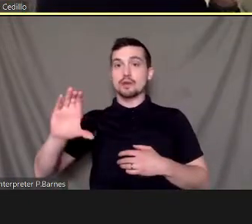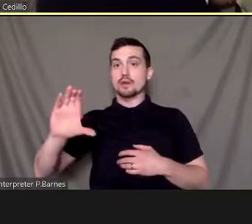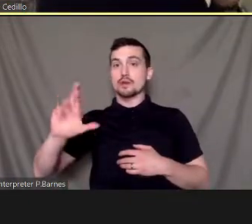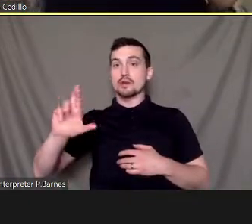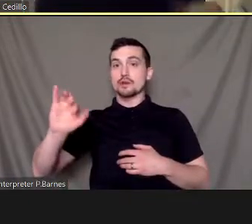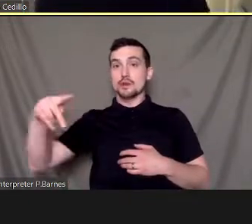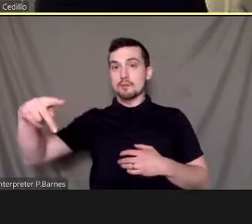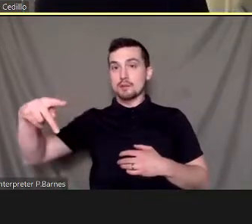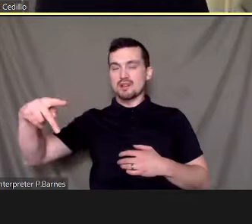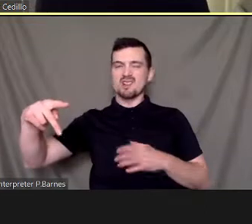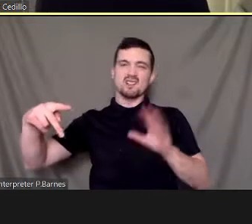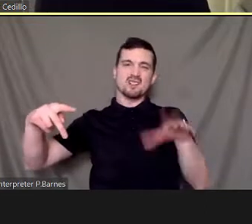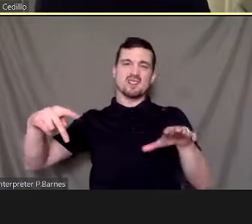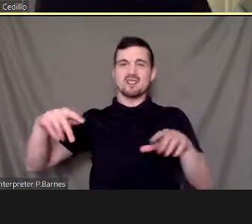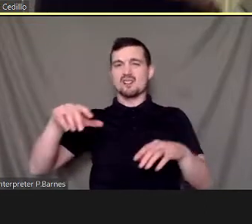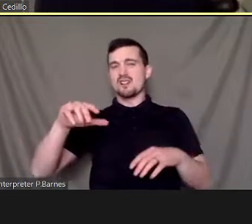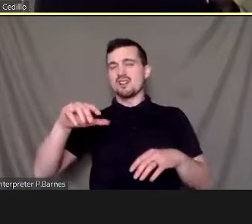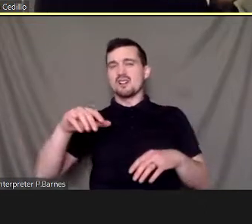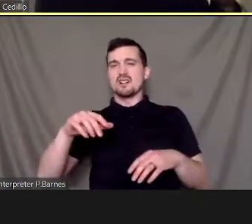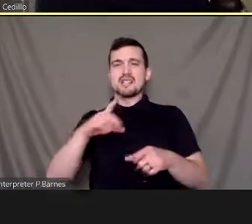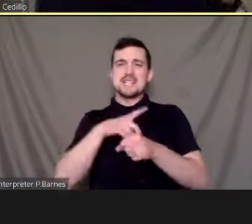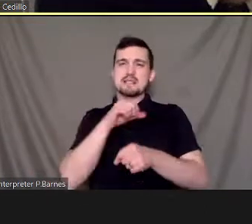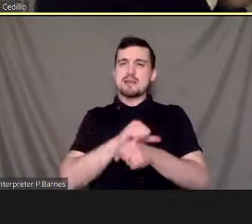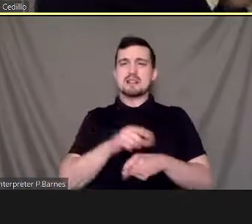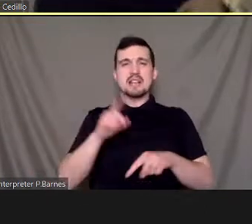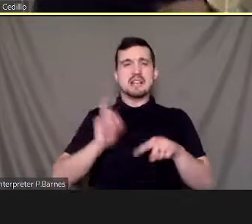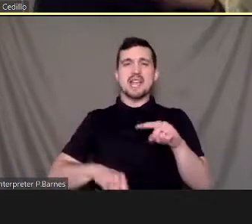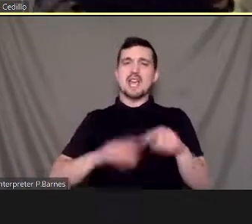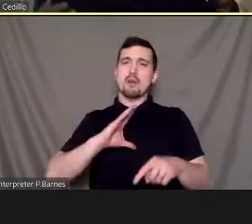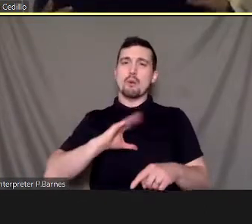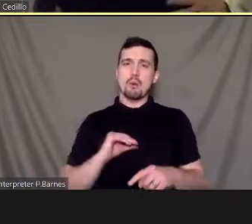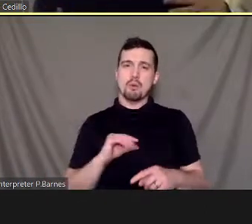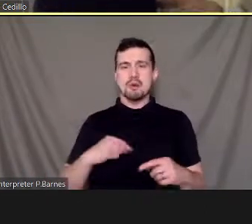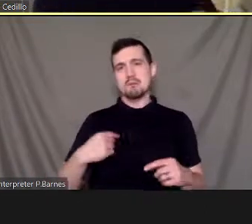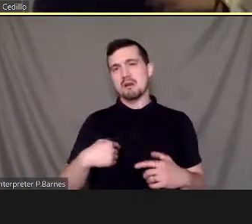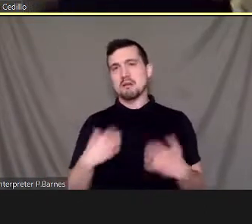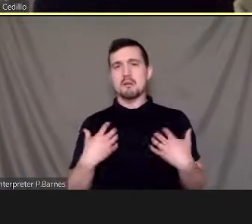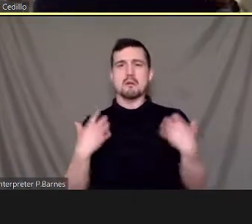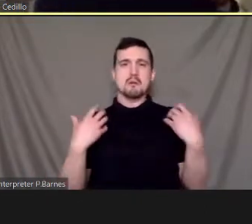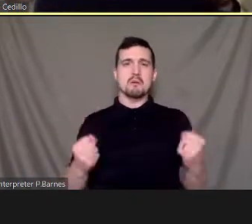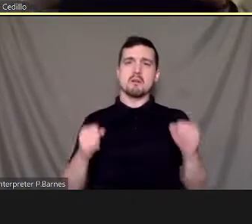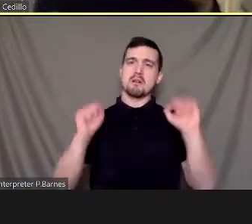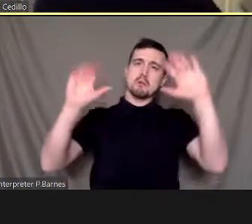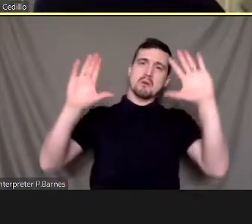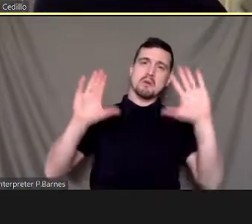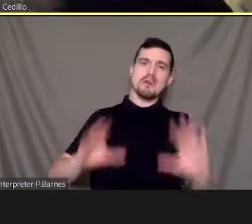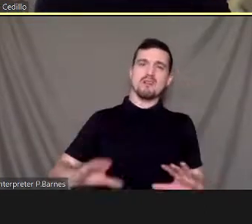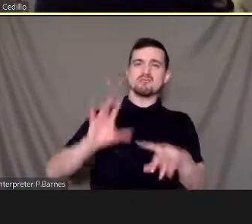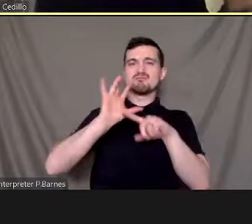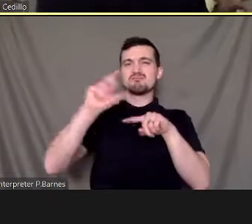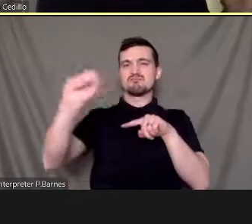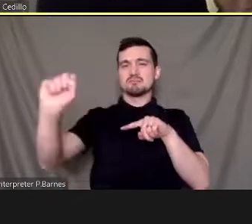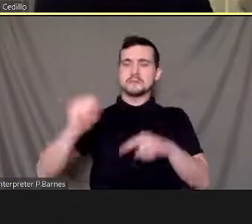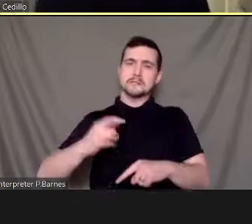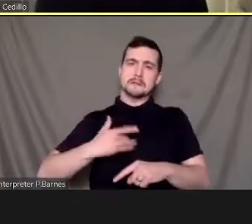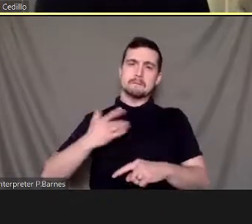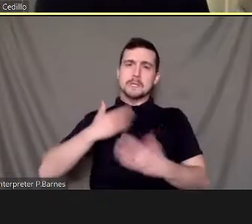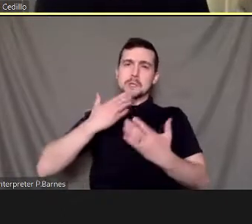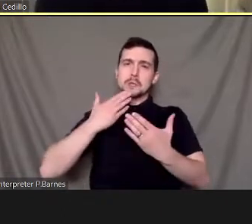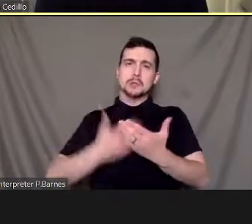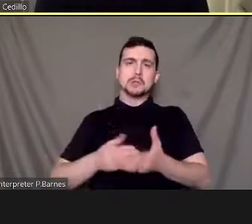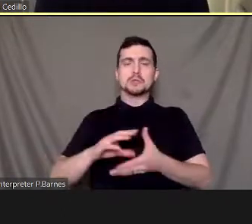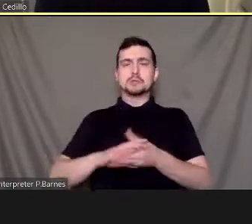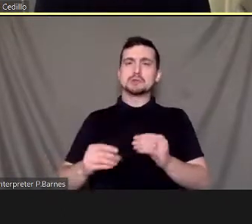can't get me down. I'm awesome. And you know, I become like that feel good story for